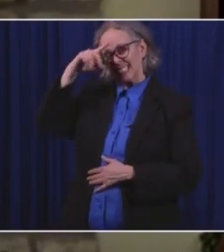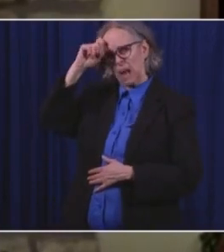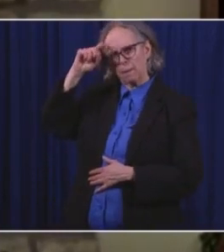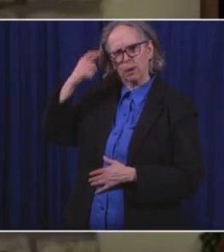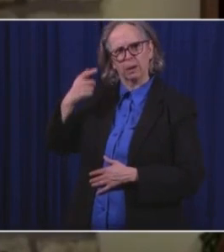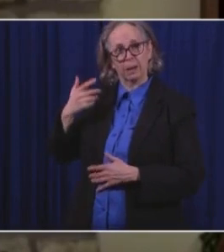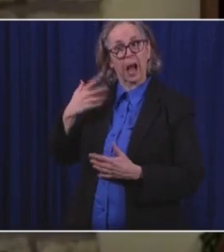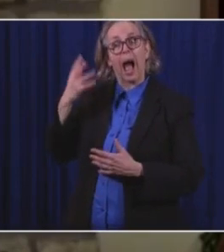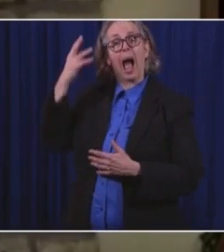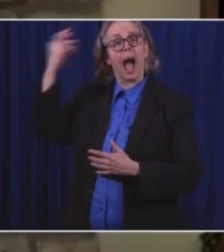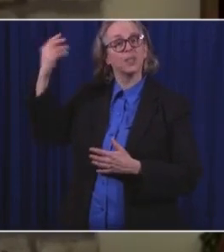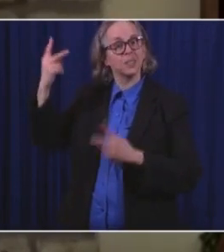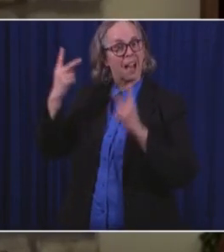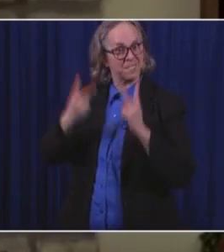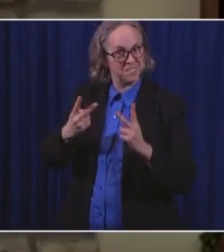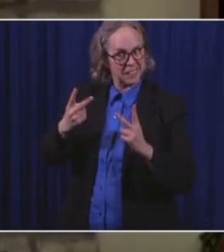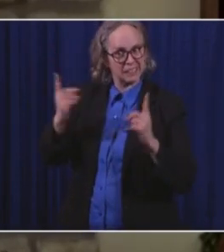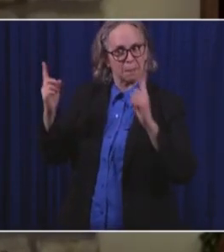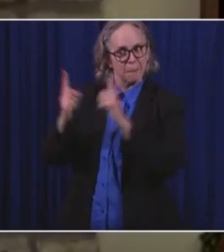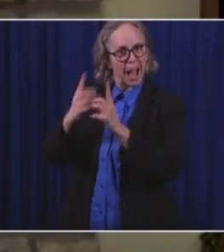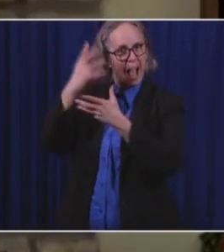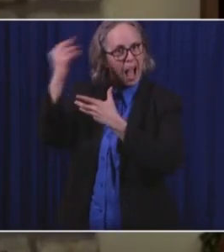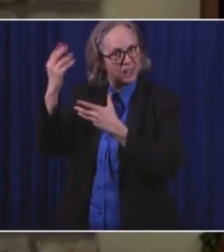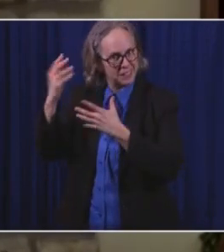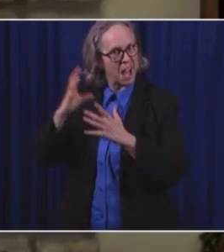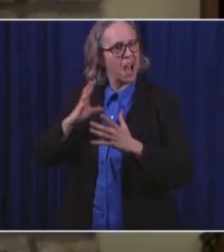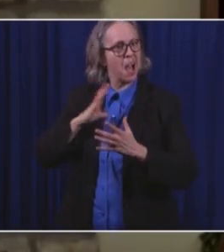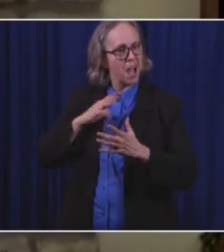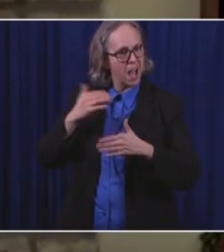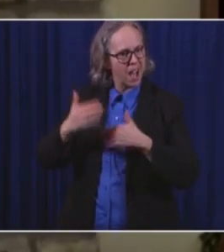it ultimately then is up to the nursing home today. But